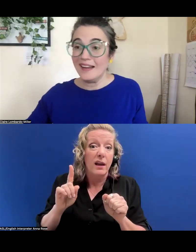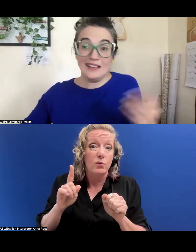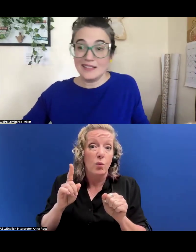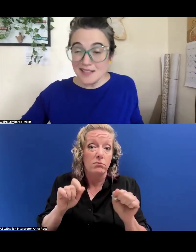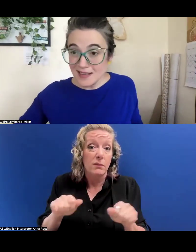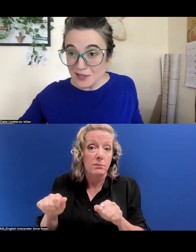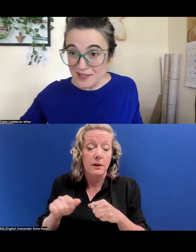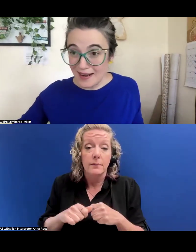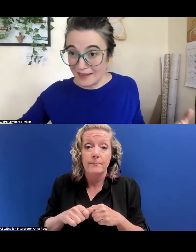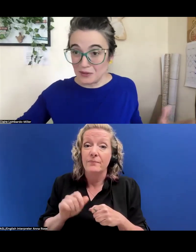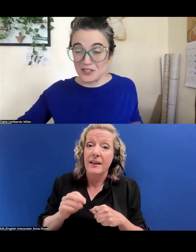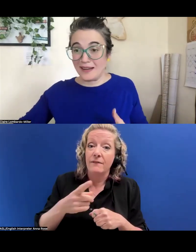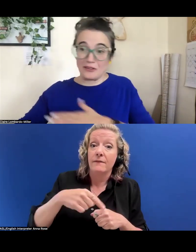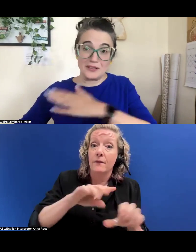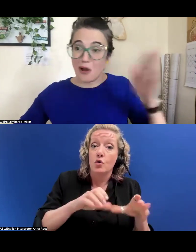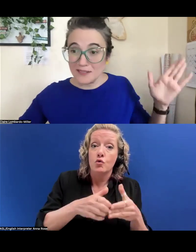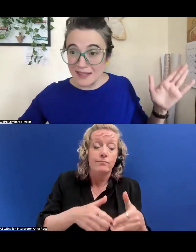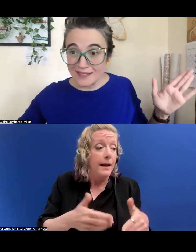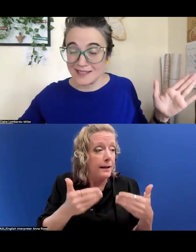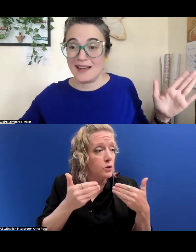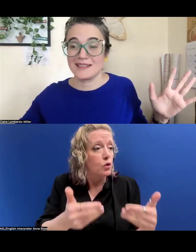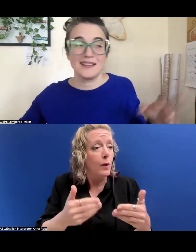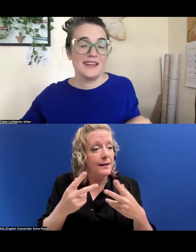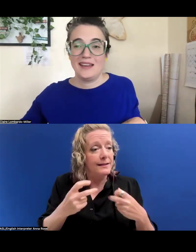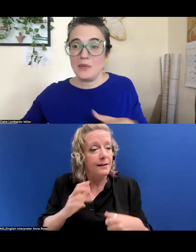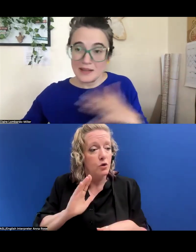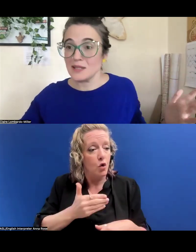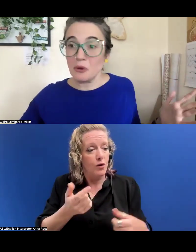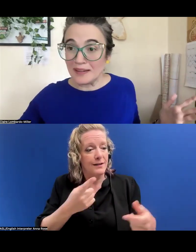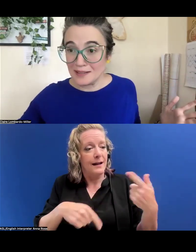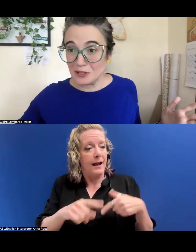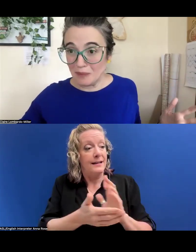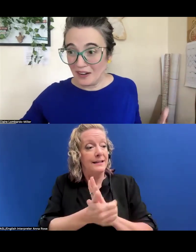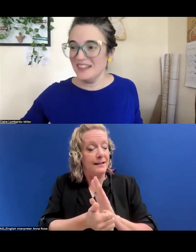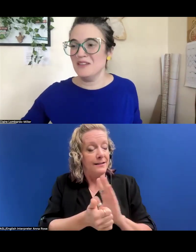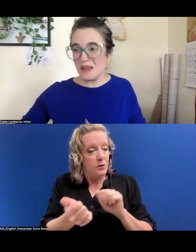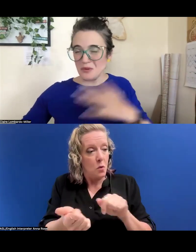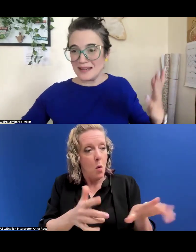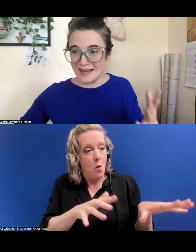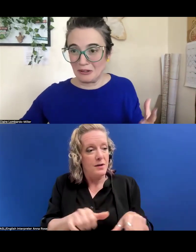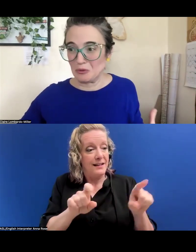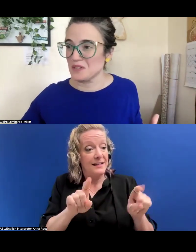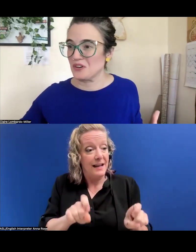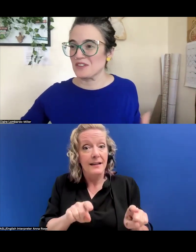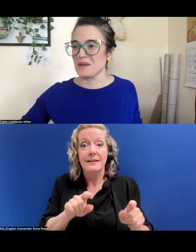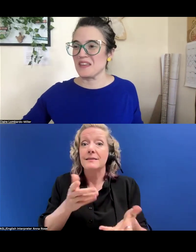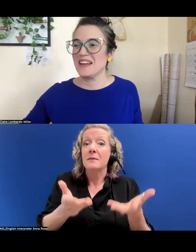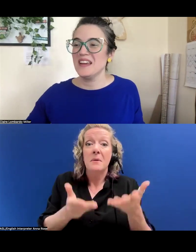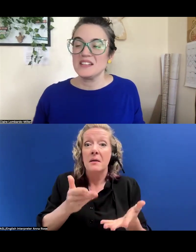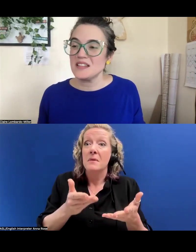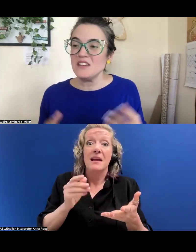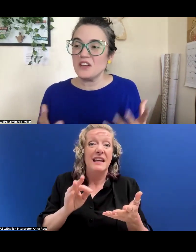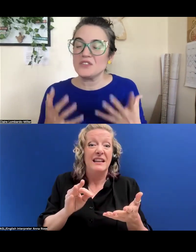say, let's assess our sign language together. Let's all take this test and then see what we need to do about it. Maybe we need to get a group tutor or